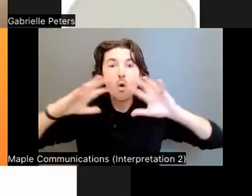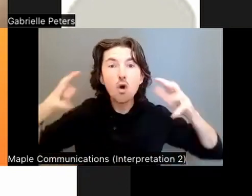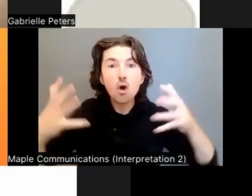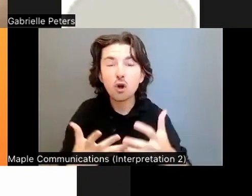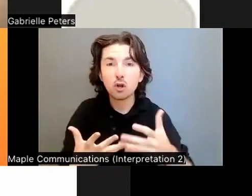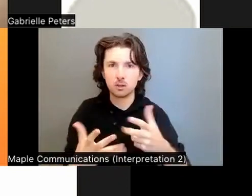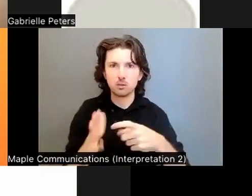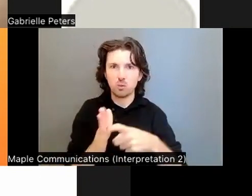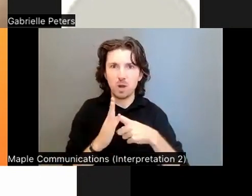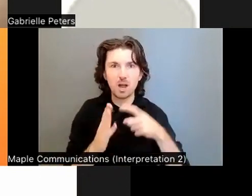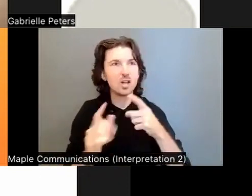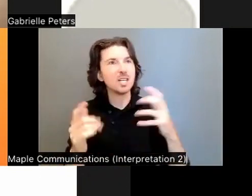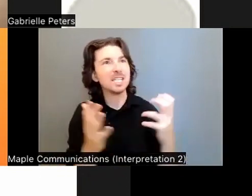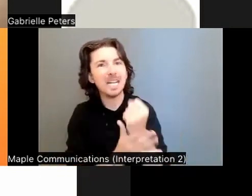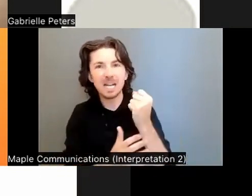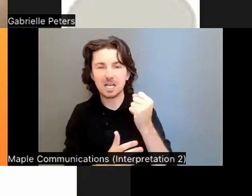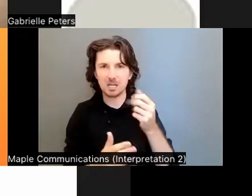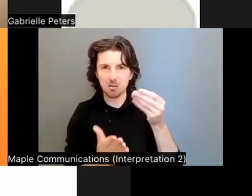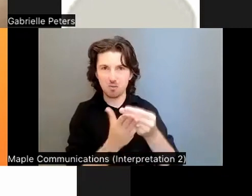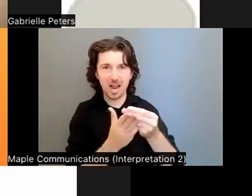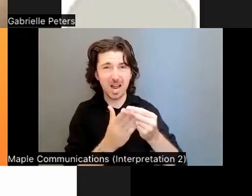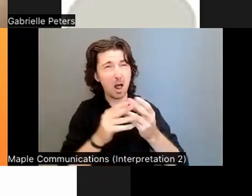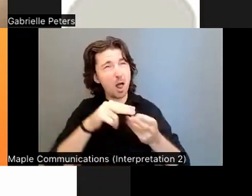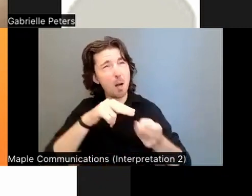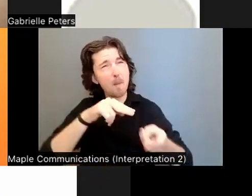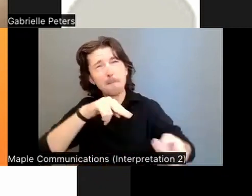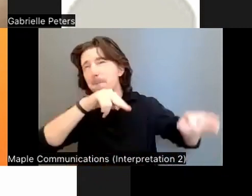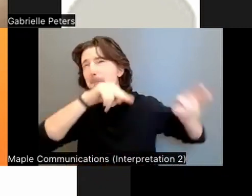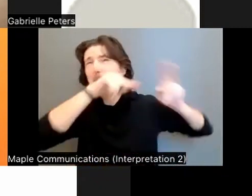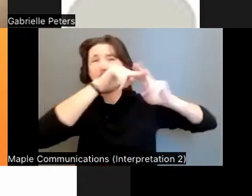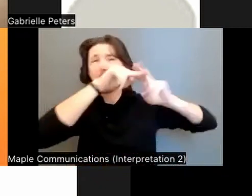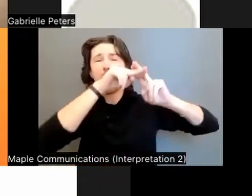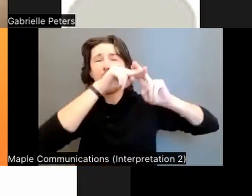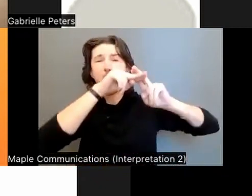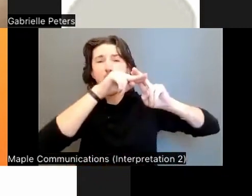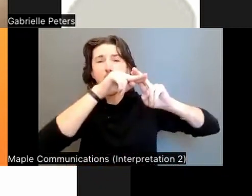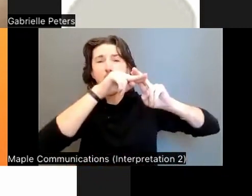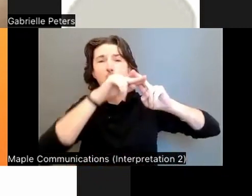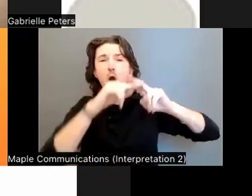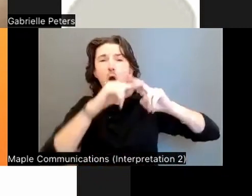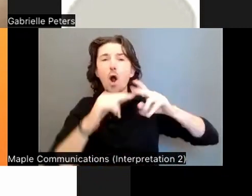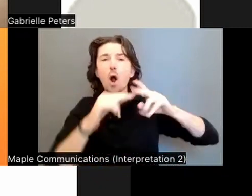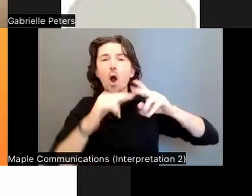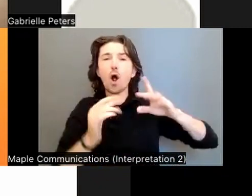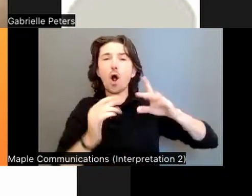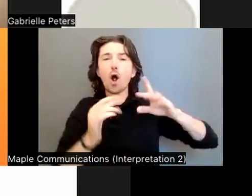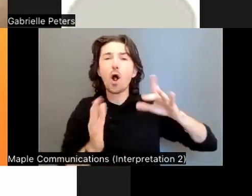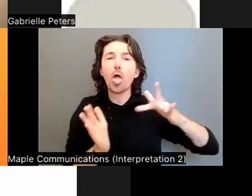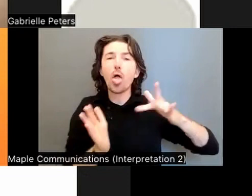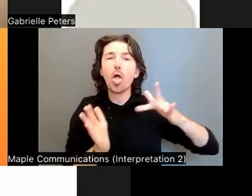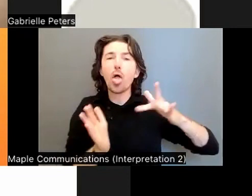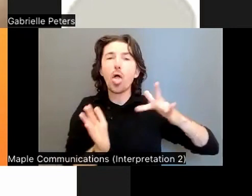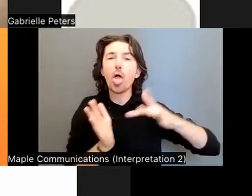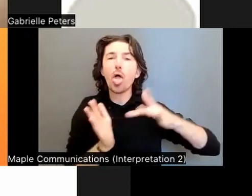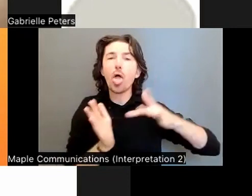to return it to full coverage across Canada and across the world. And it took a lot